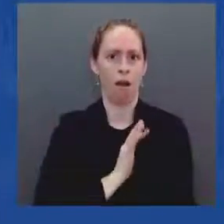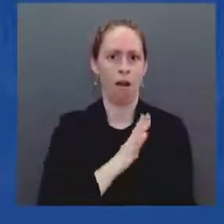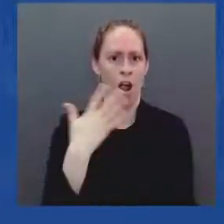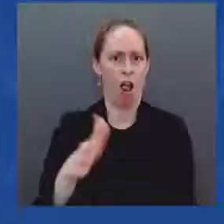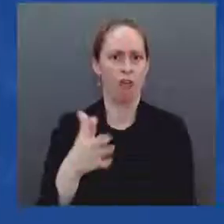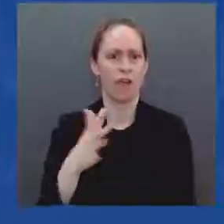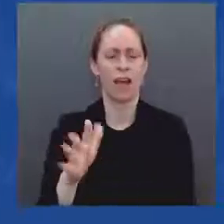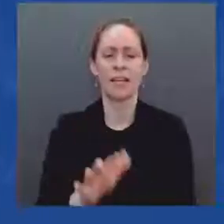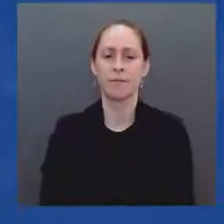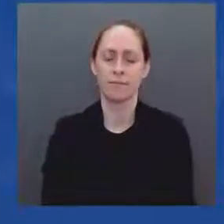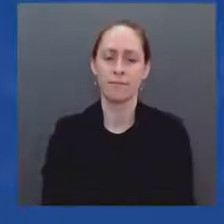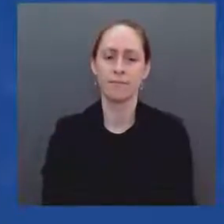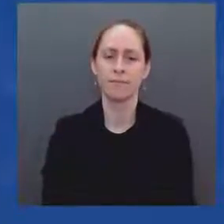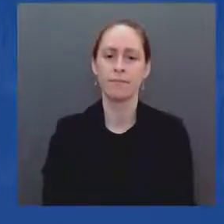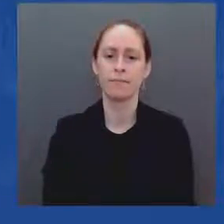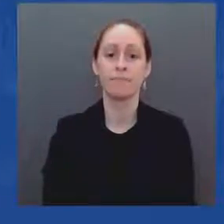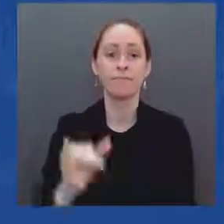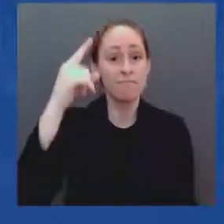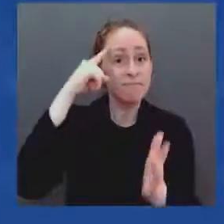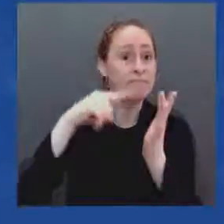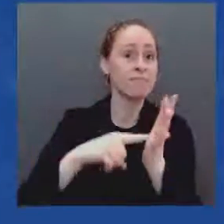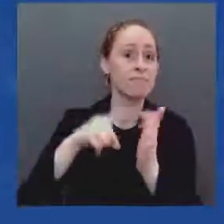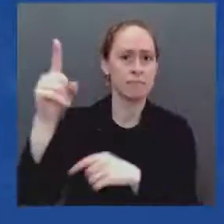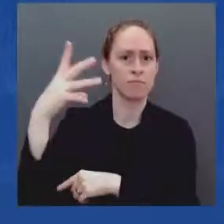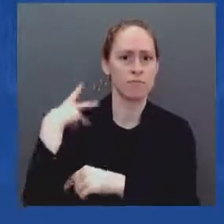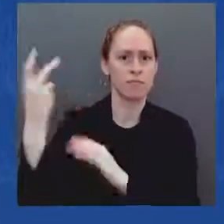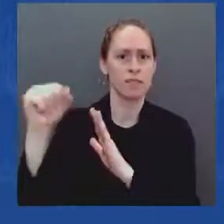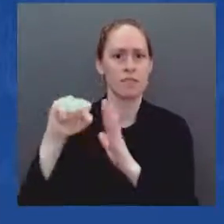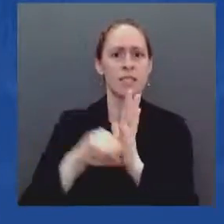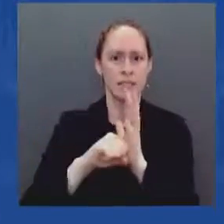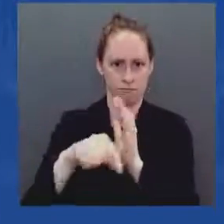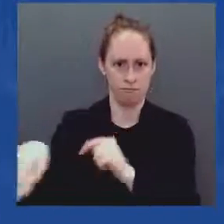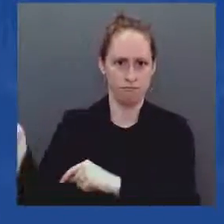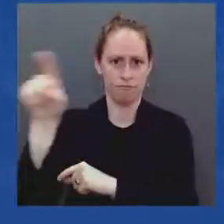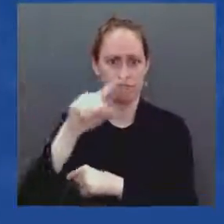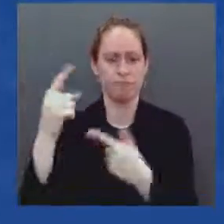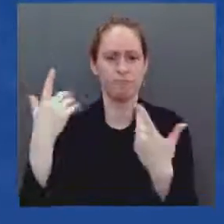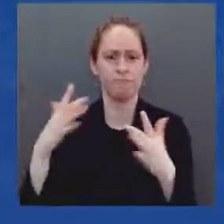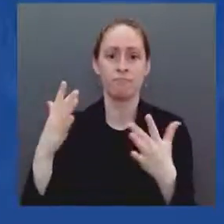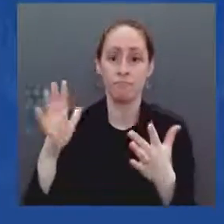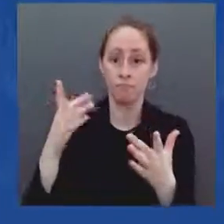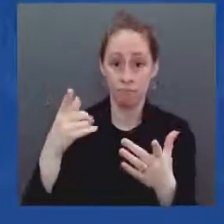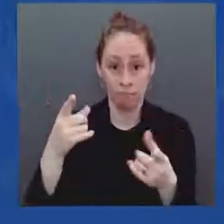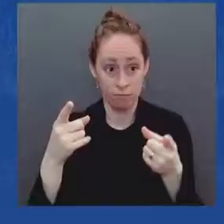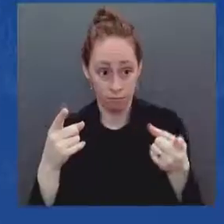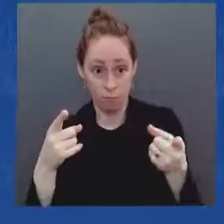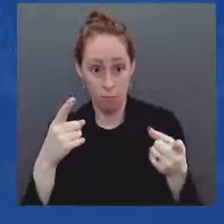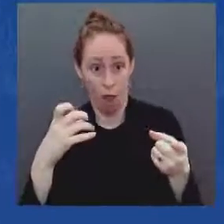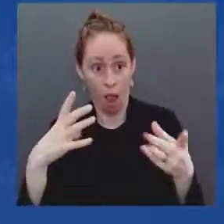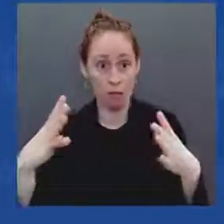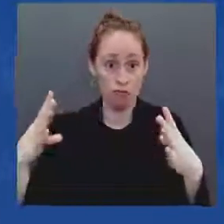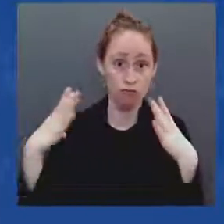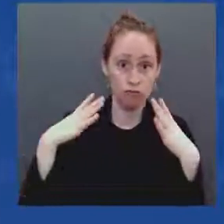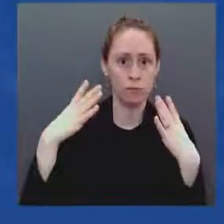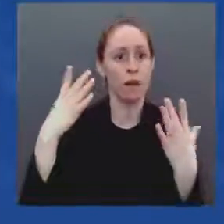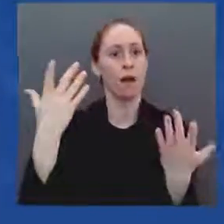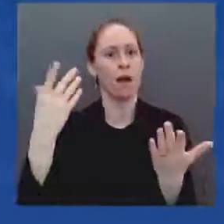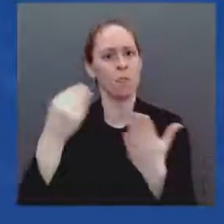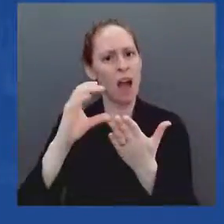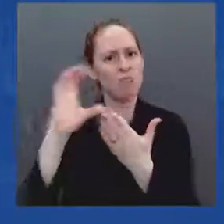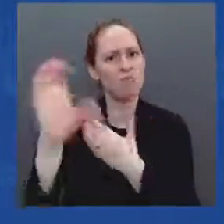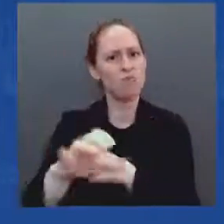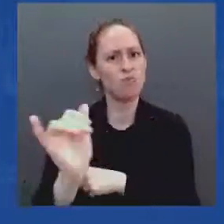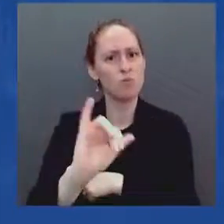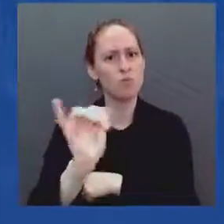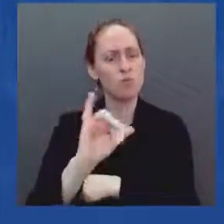Washington. But keep schools open, to keep kids in school, to make up for learning losses. We need to bring back more